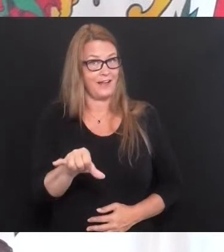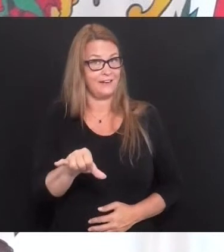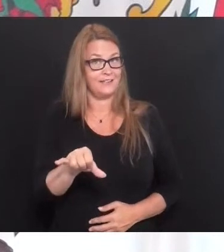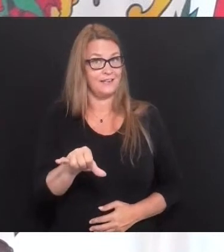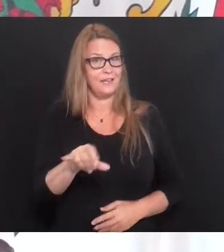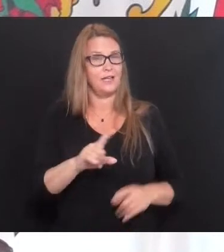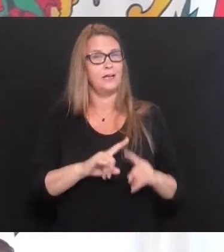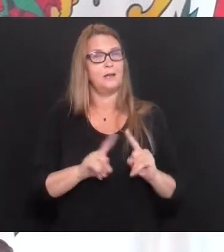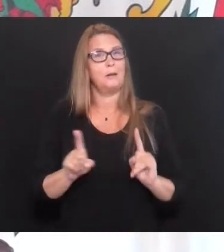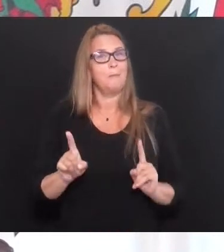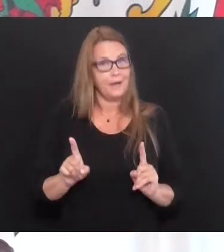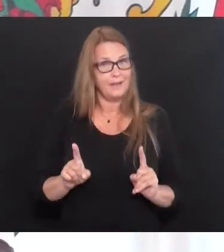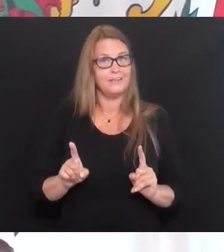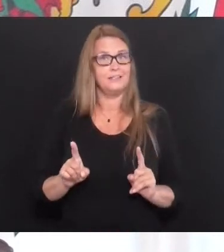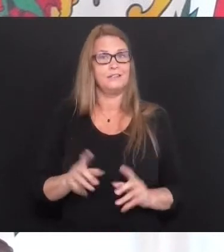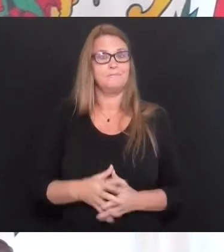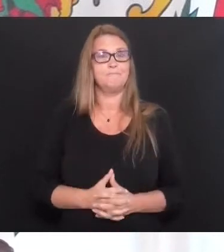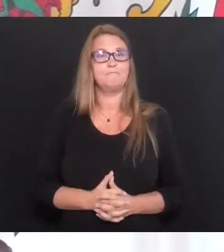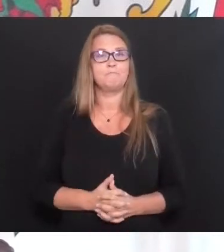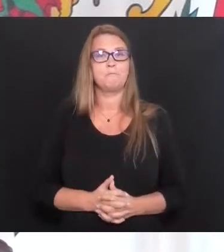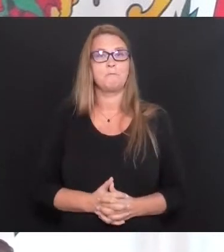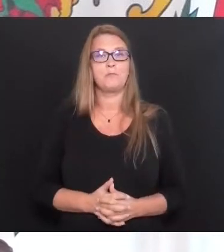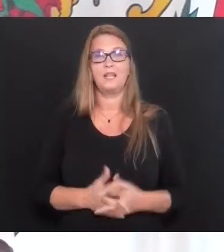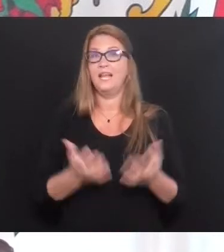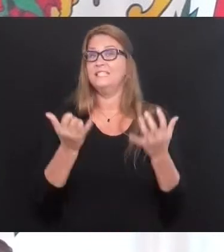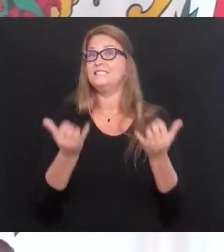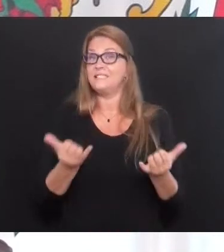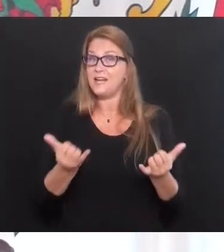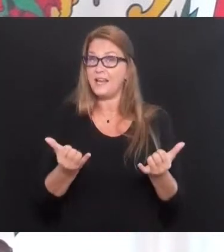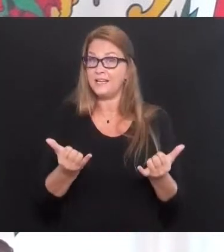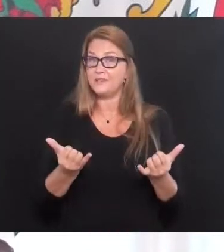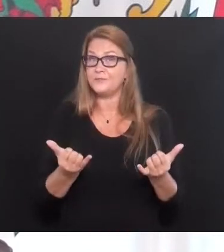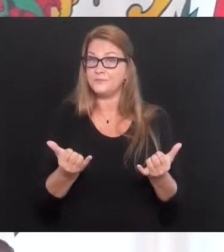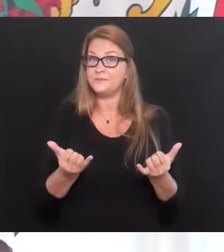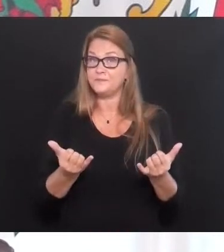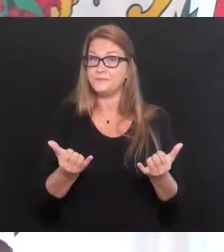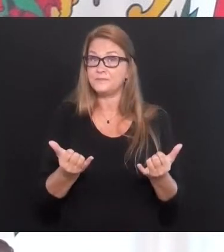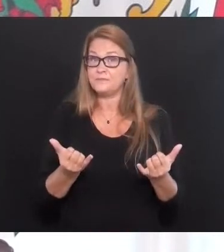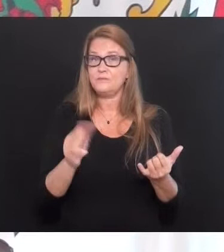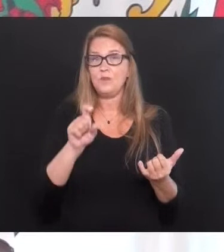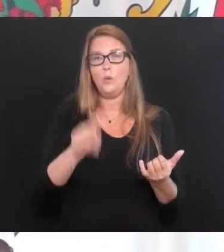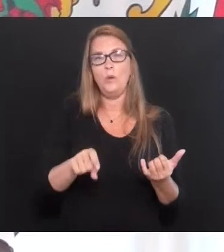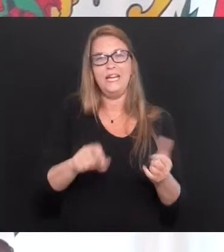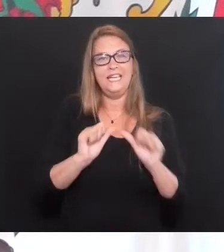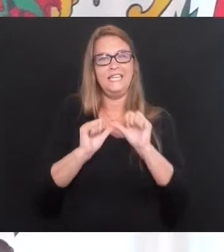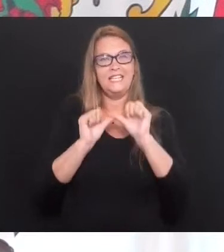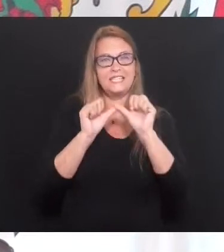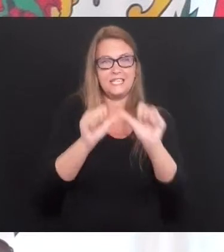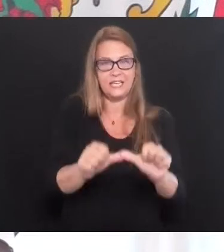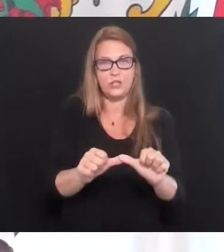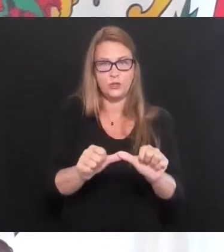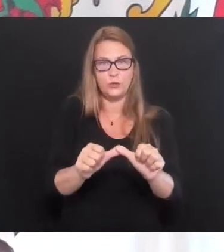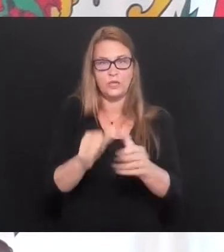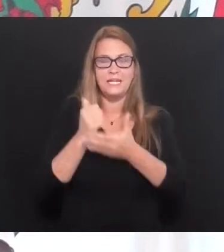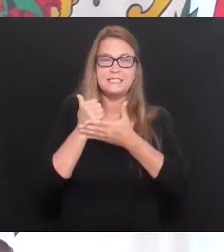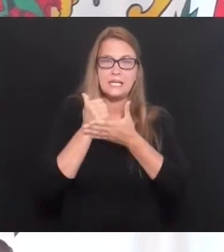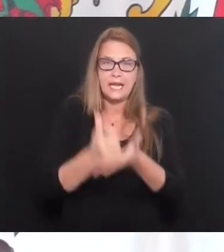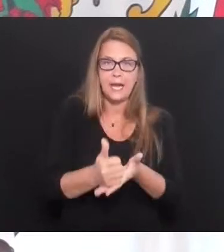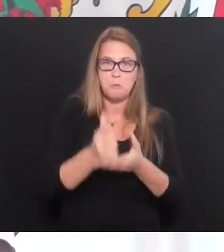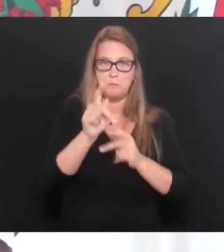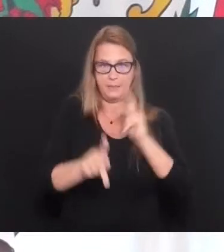I would just say this, that this day and time today, we need to try to continue to step forward and help our